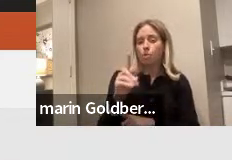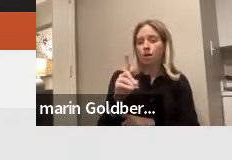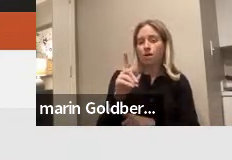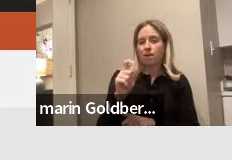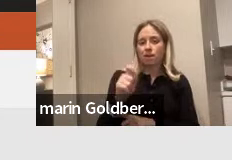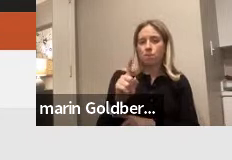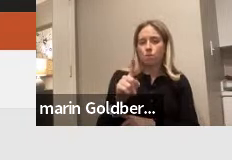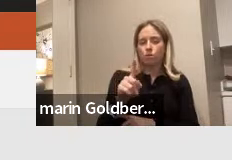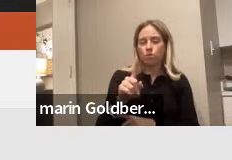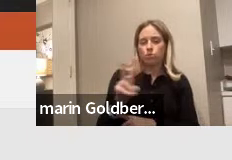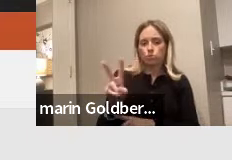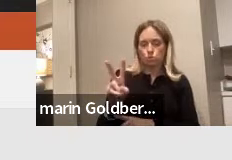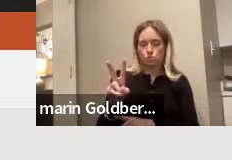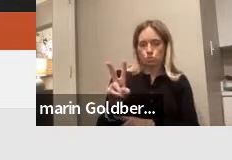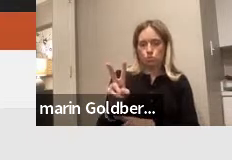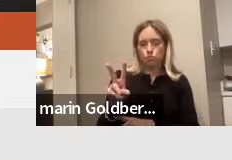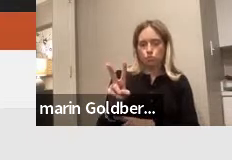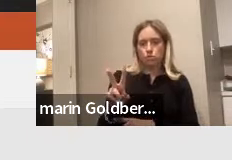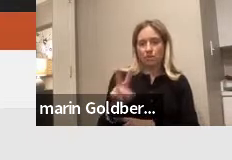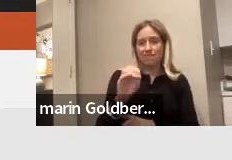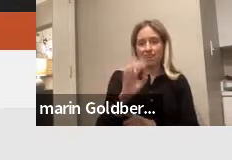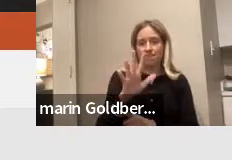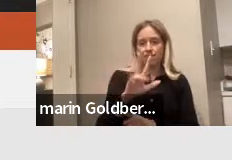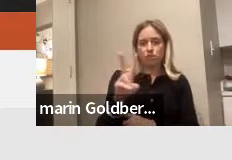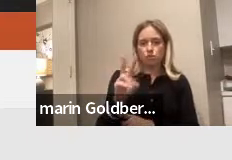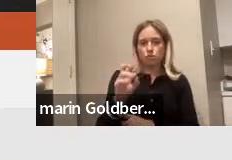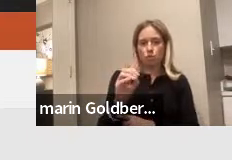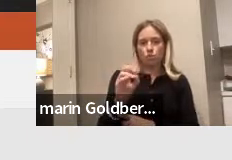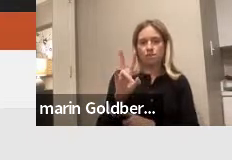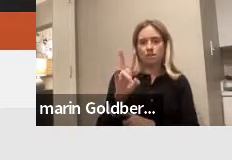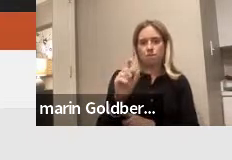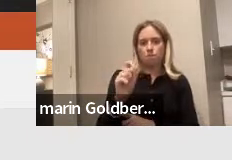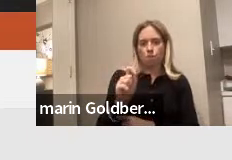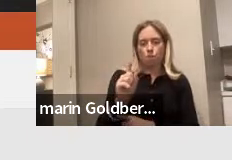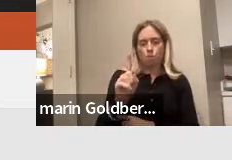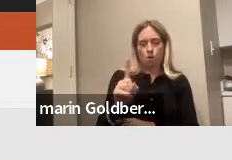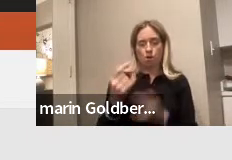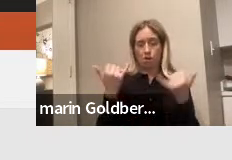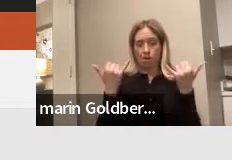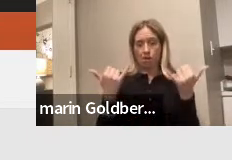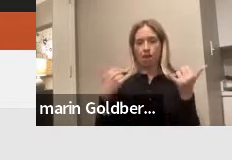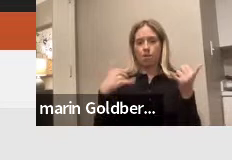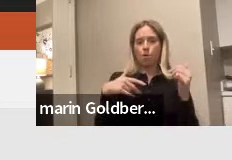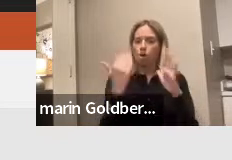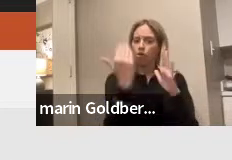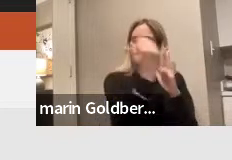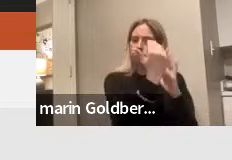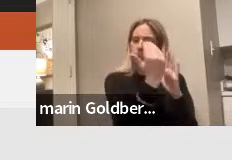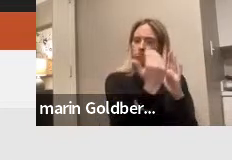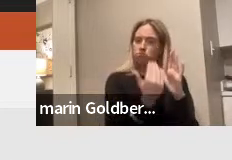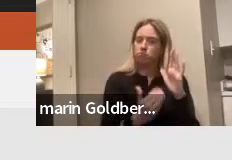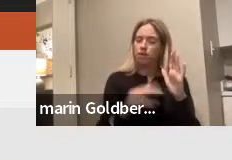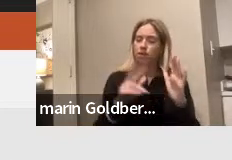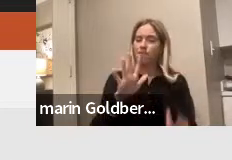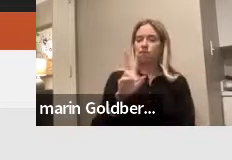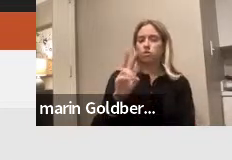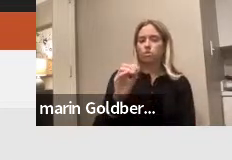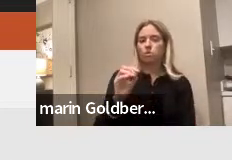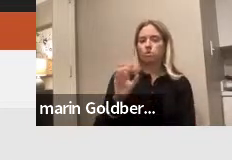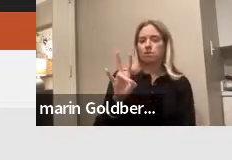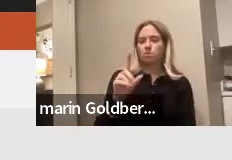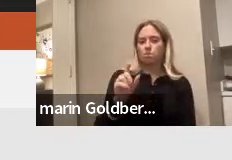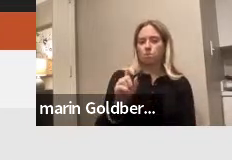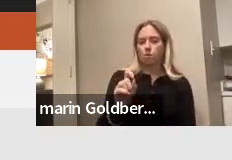subject to the conditions of E5207.1. So now I'll walk us through 5207.1 and